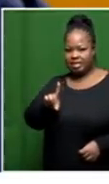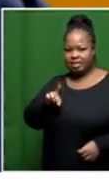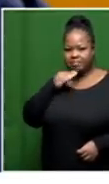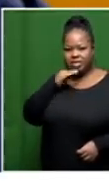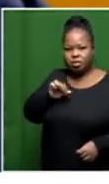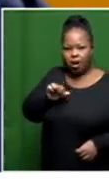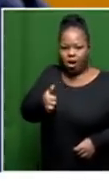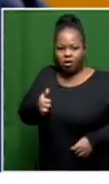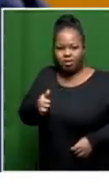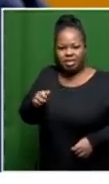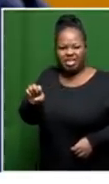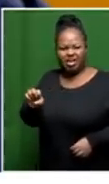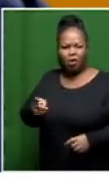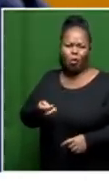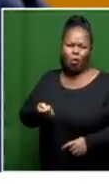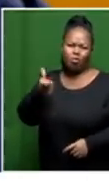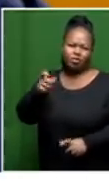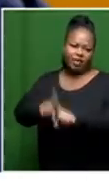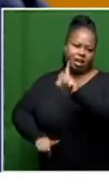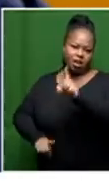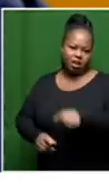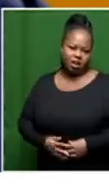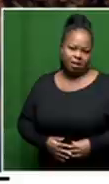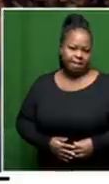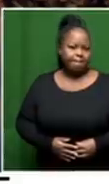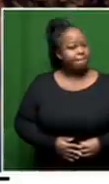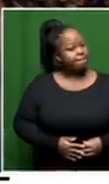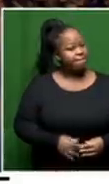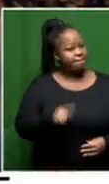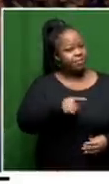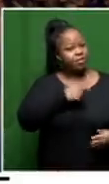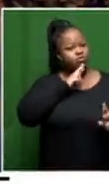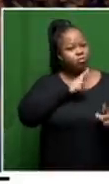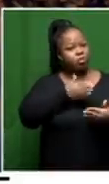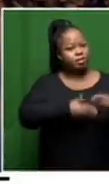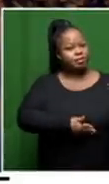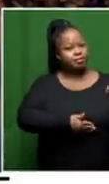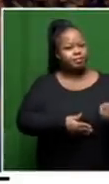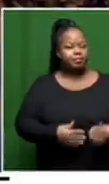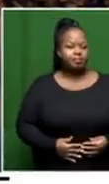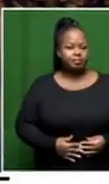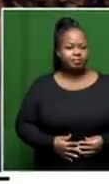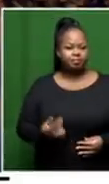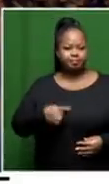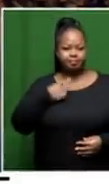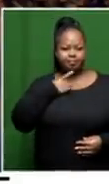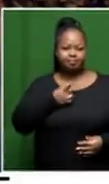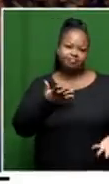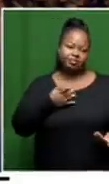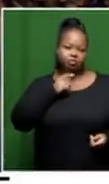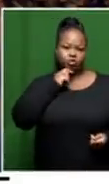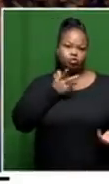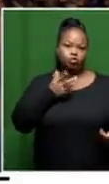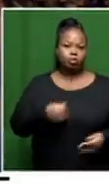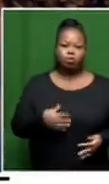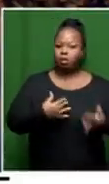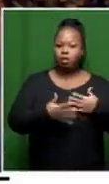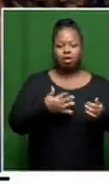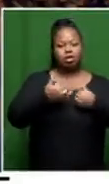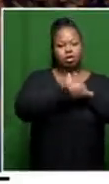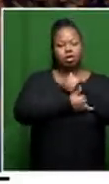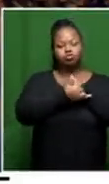of failure right now. Yeah. I mean, this report basically saying, and this is the truth, I mean, in any